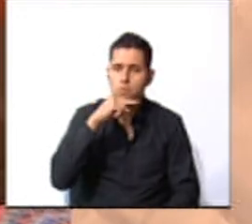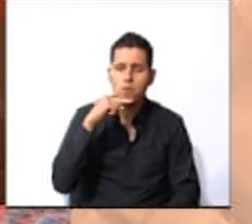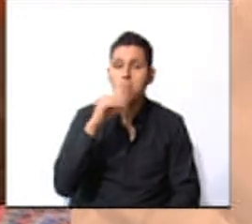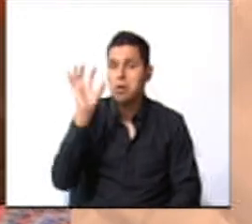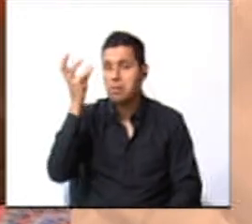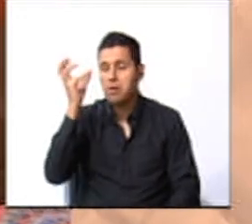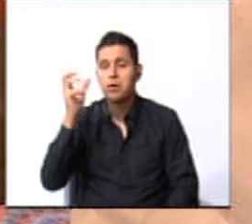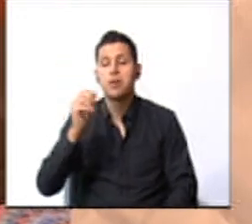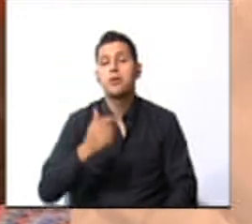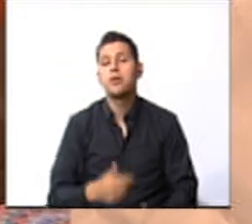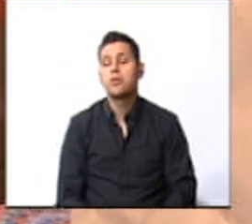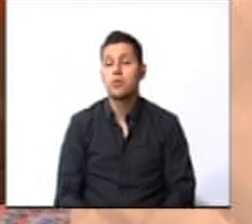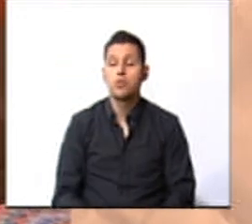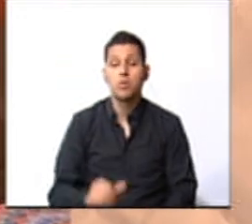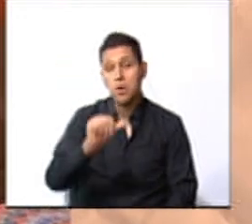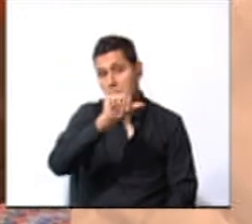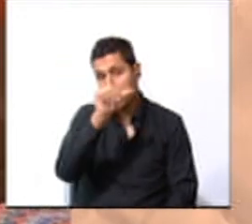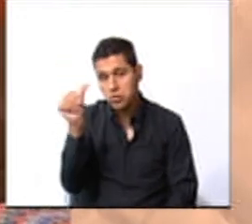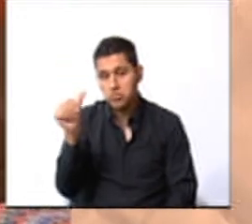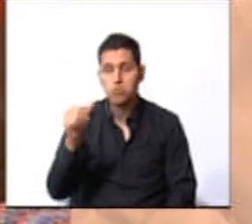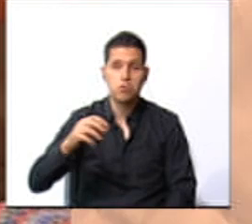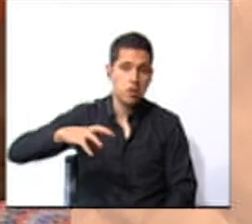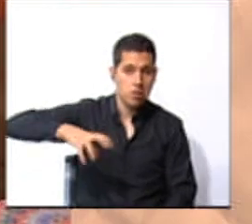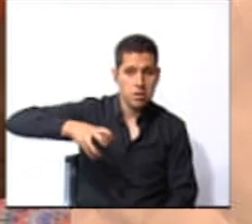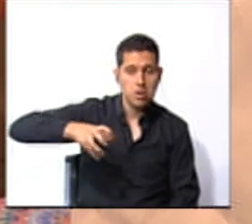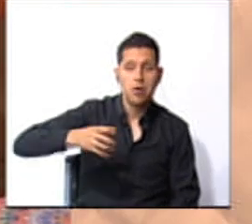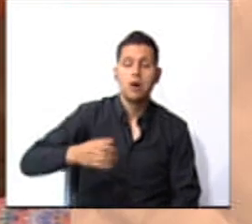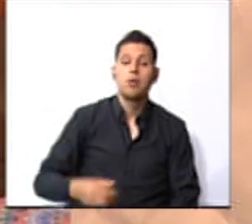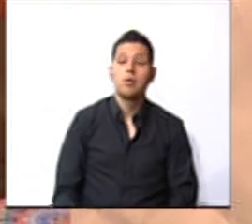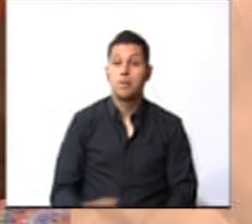green, blue, orange, and white.